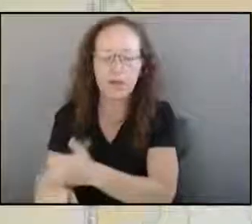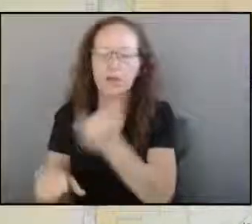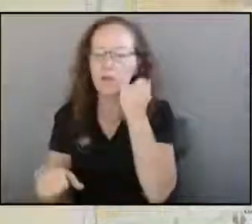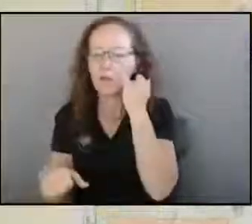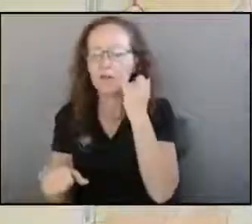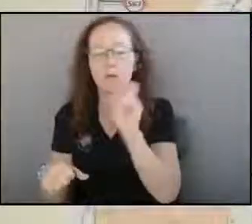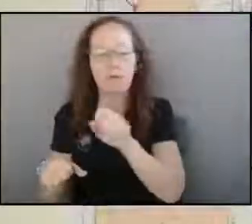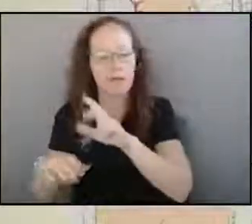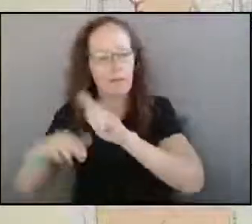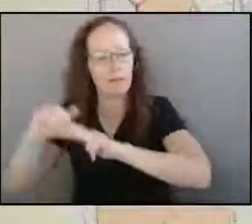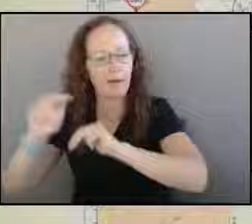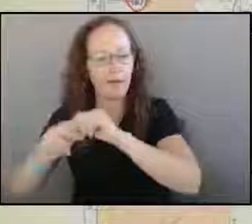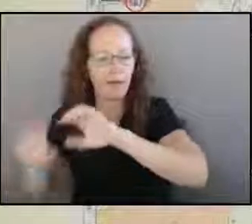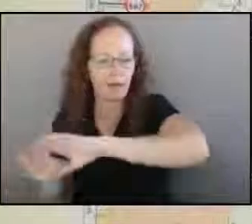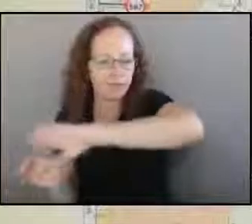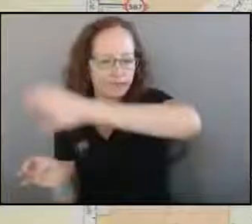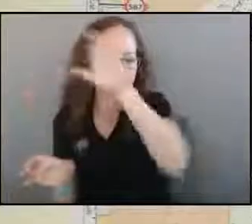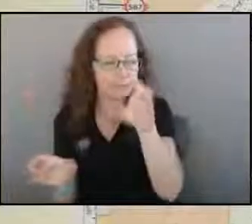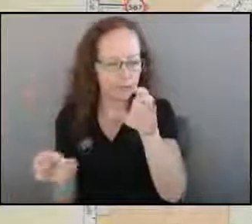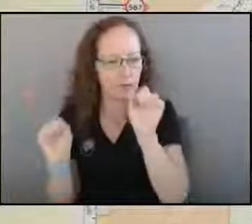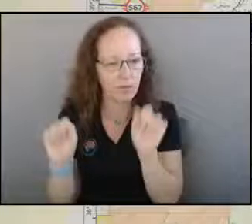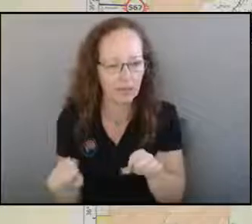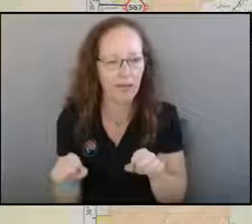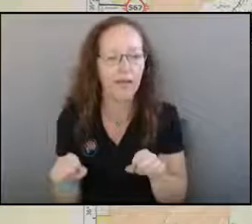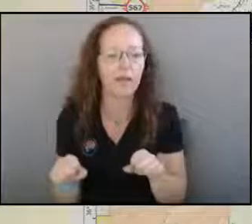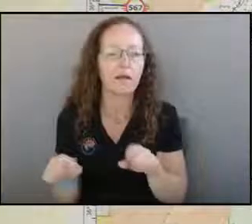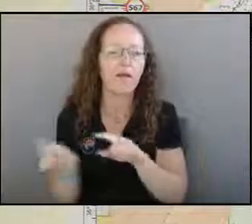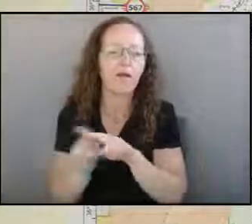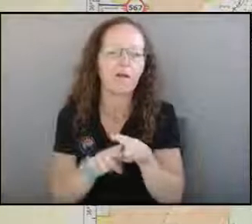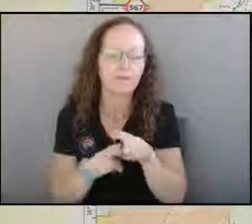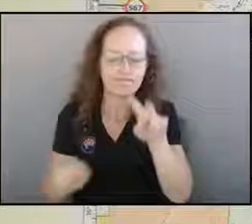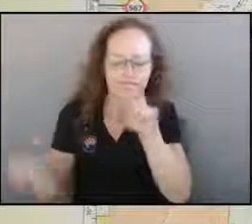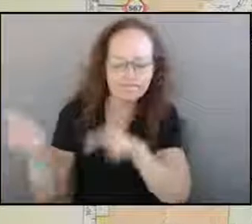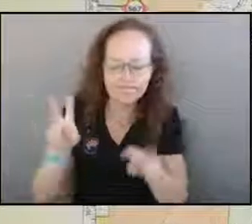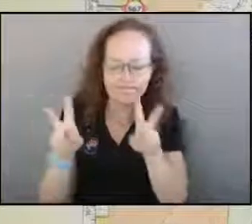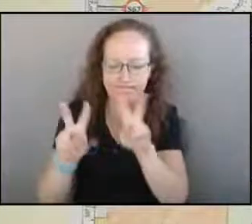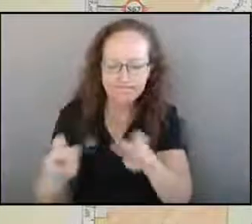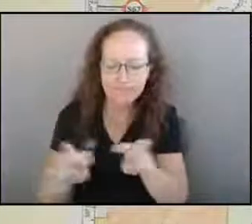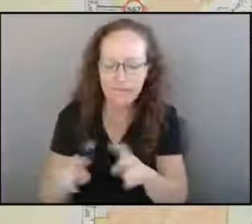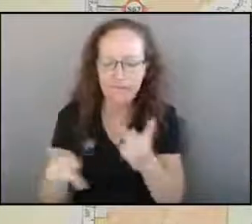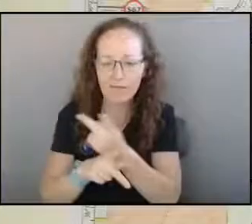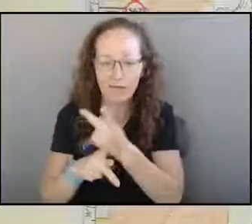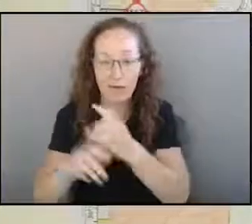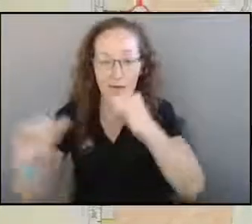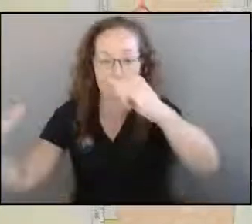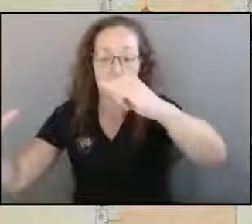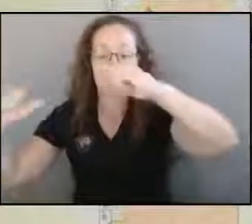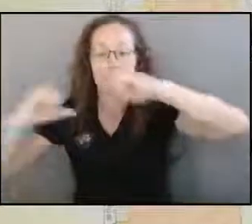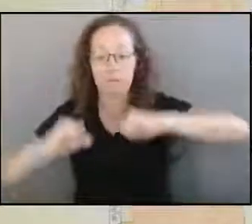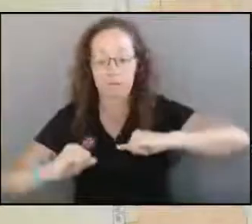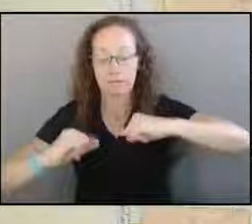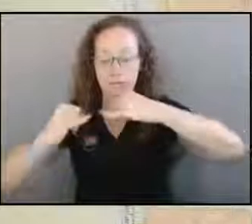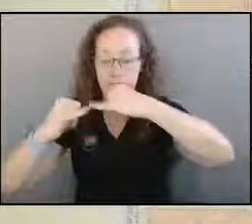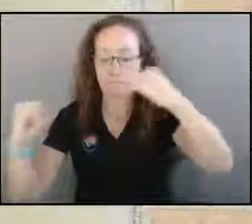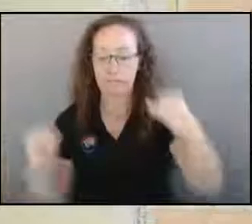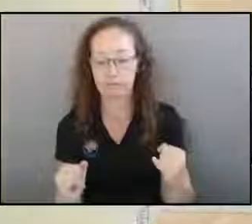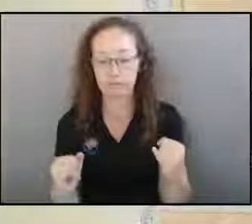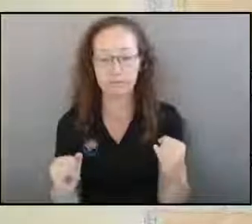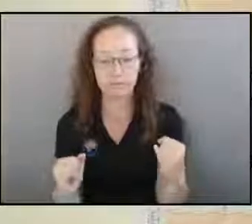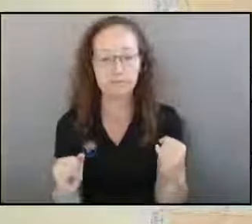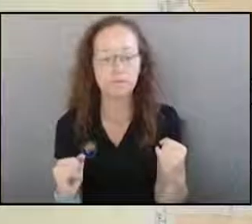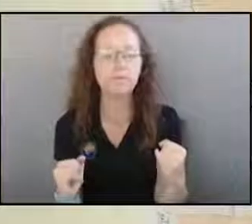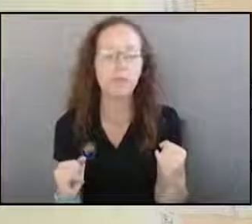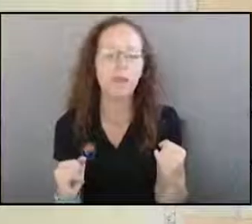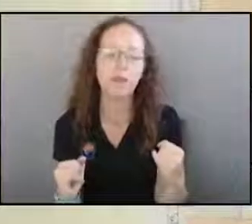smaller. But we are not going to sacrifice an opportunity to prevent it from getting into the 64